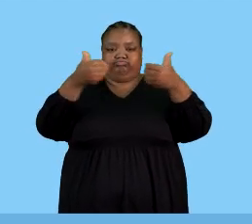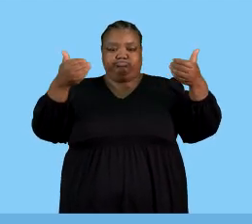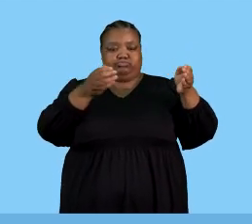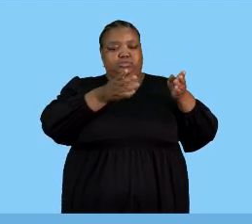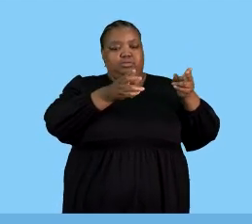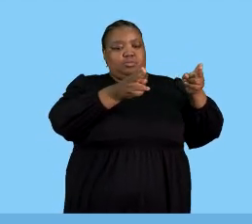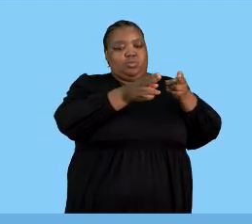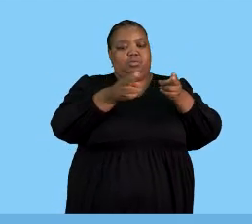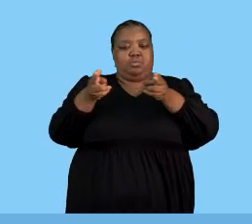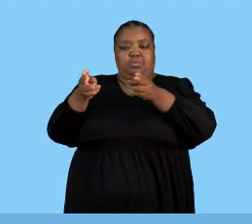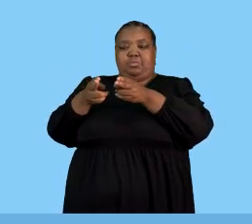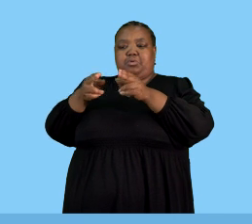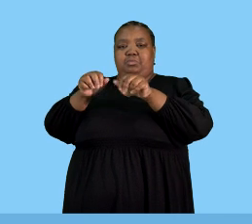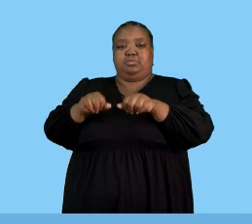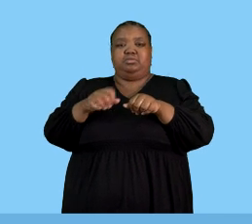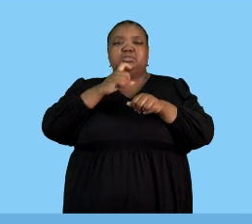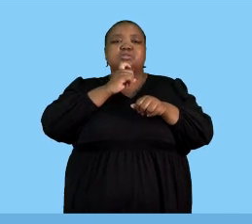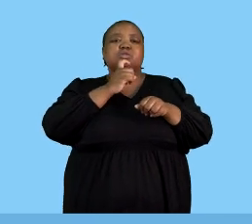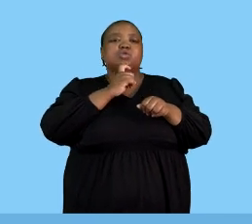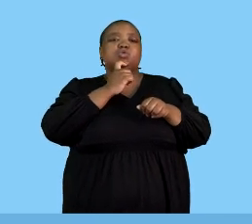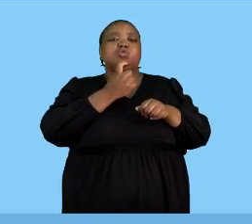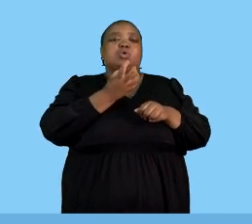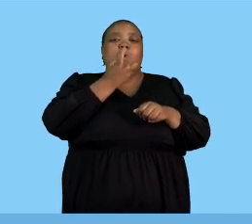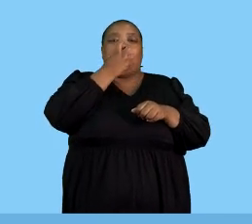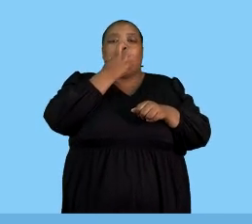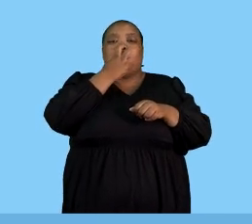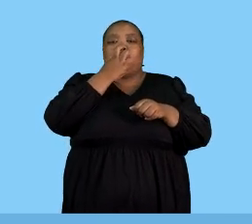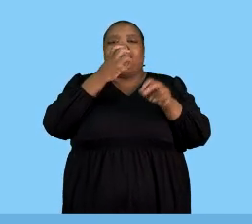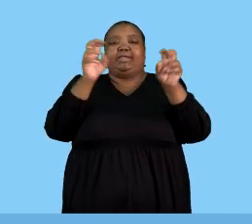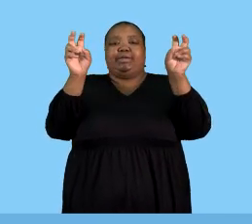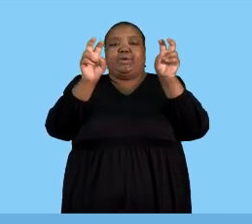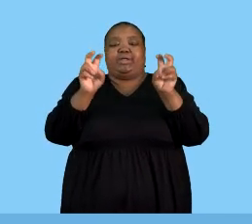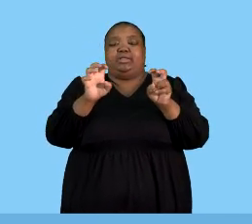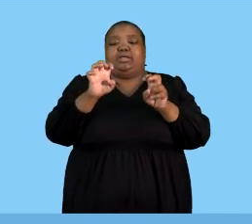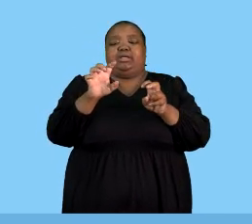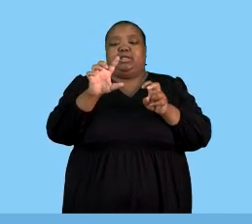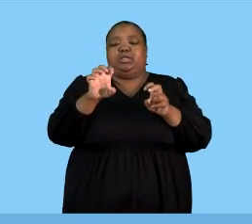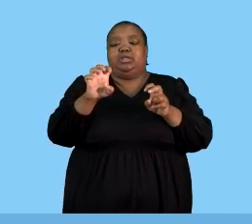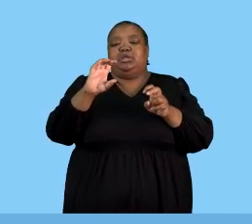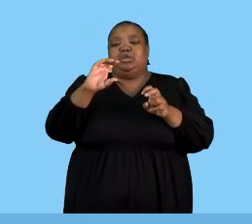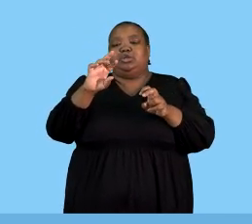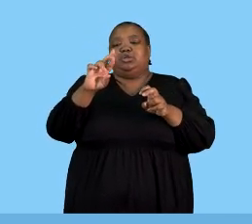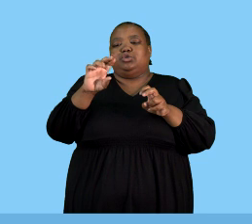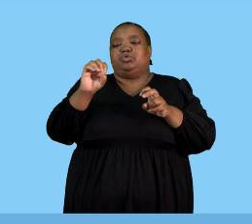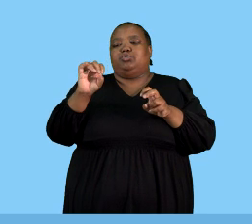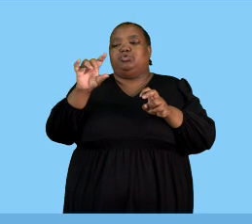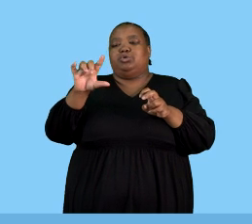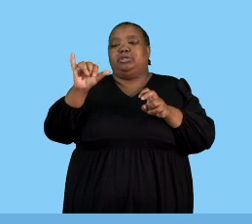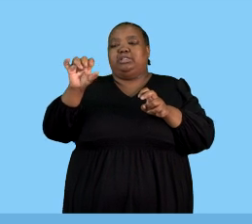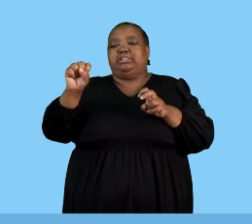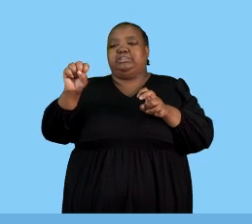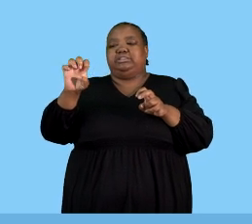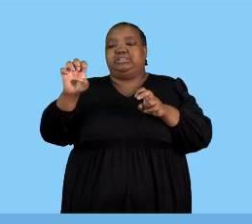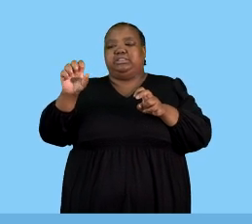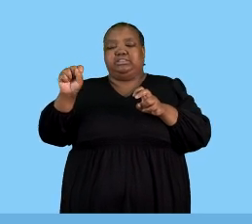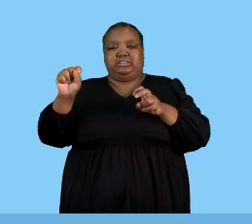elements, we're going to use the method of heating or the method of electrolysis. So those are two methods that are